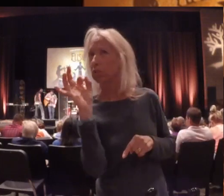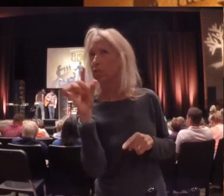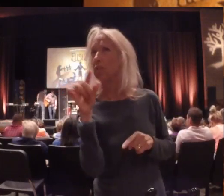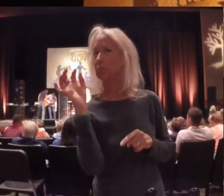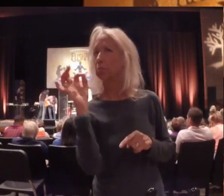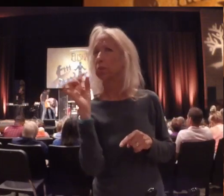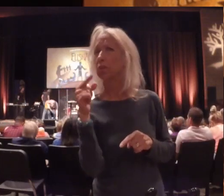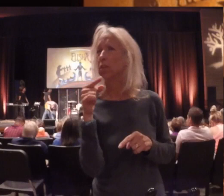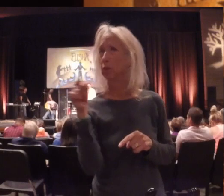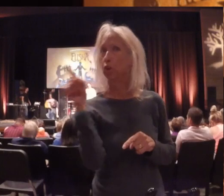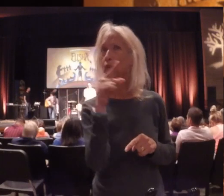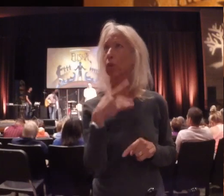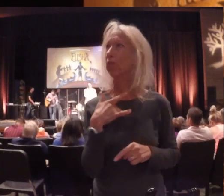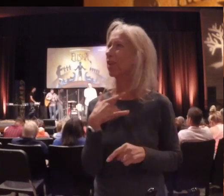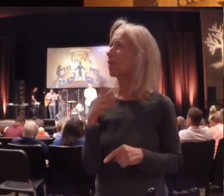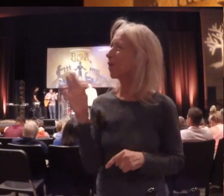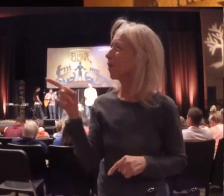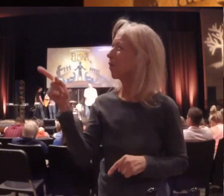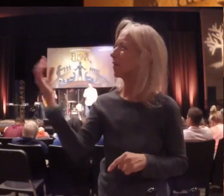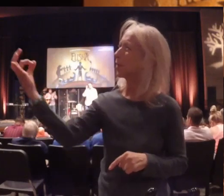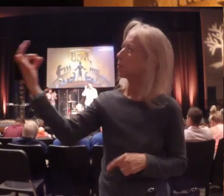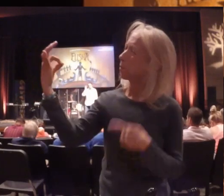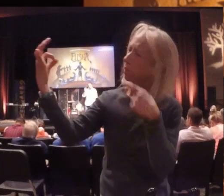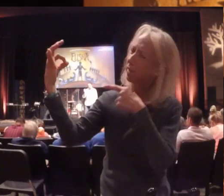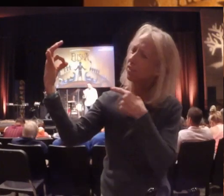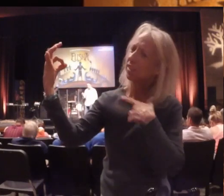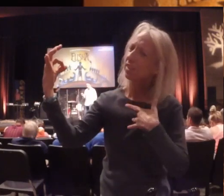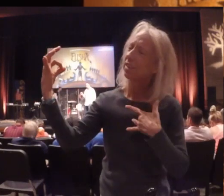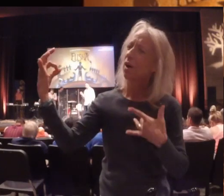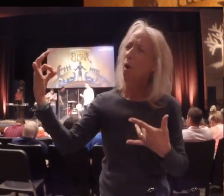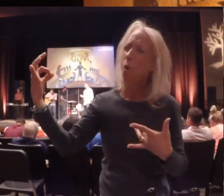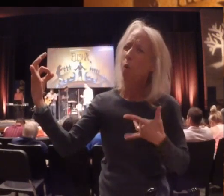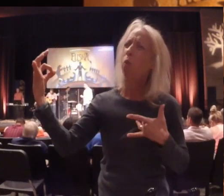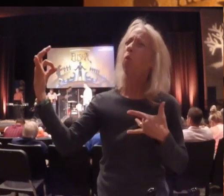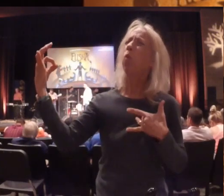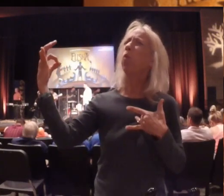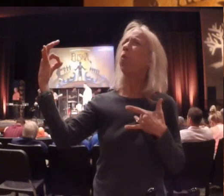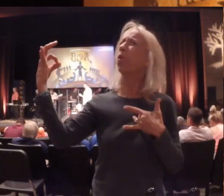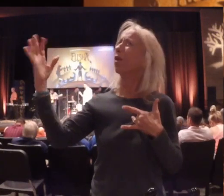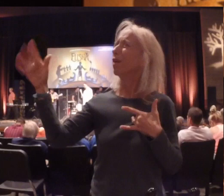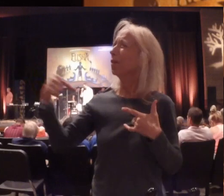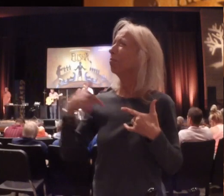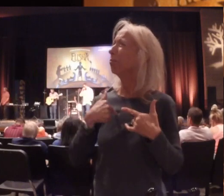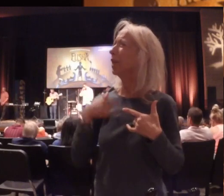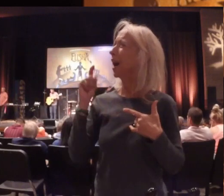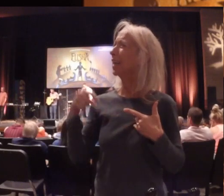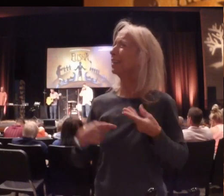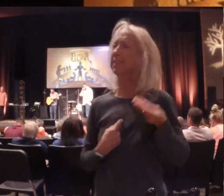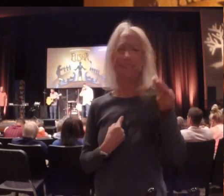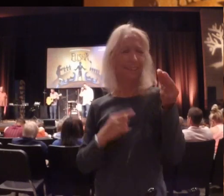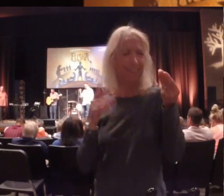as I was speaking and as you heard the scripture and the story and the application, there was something very glaring in front of